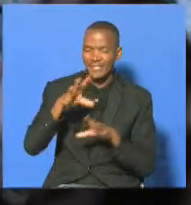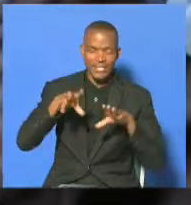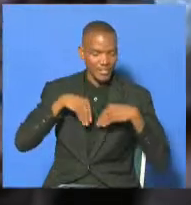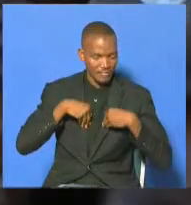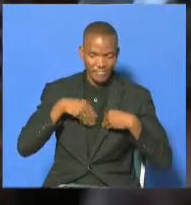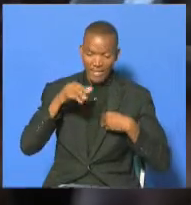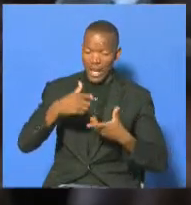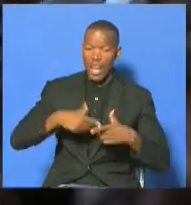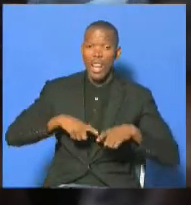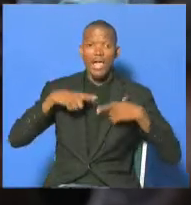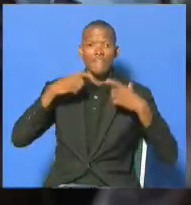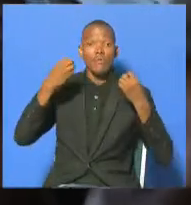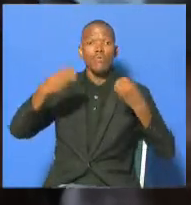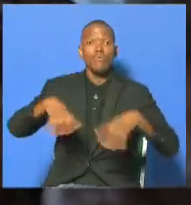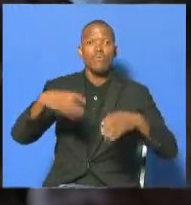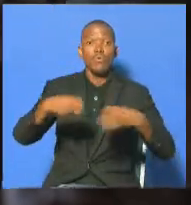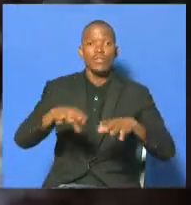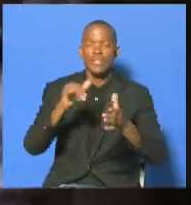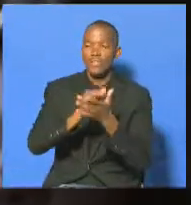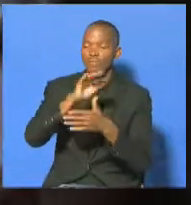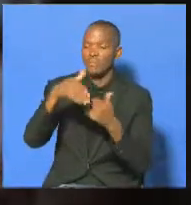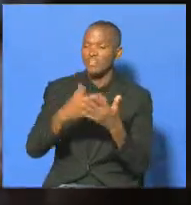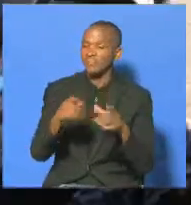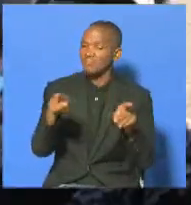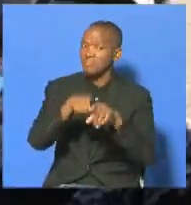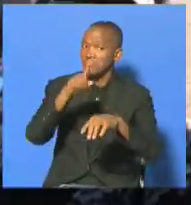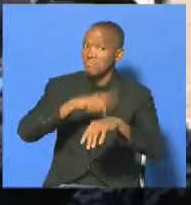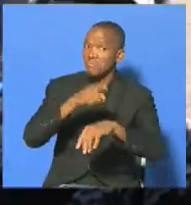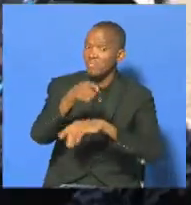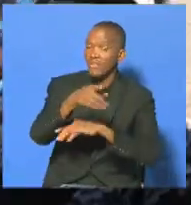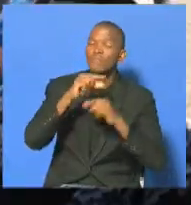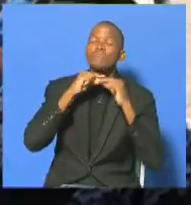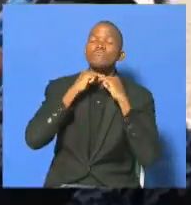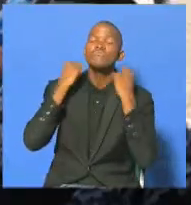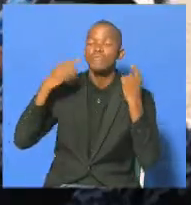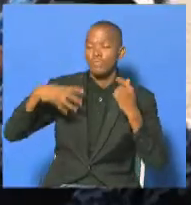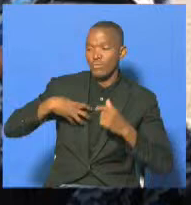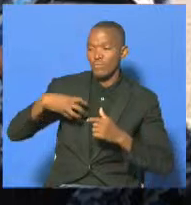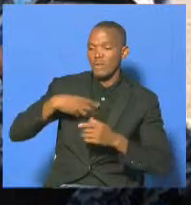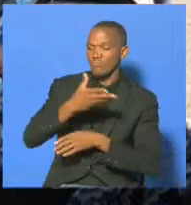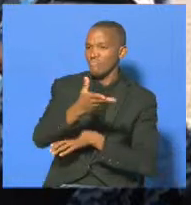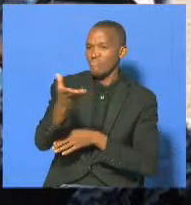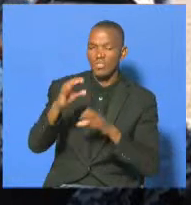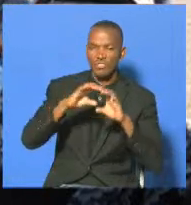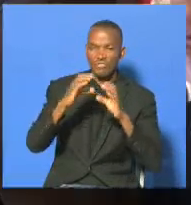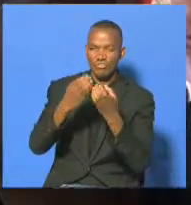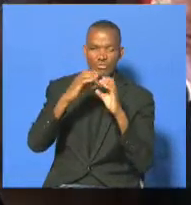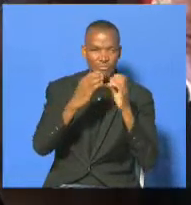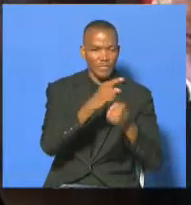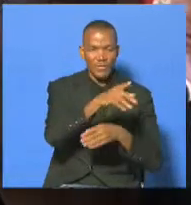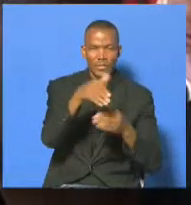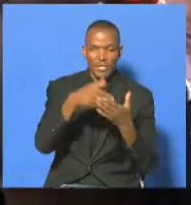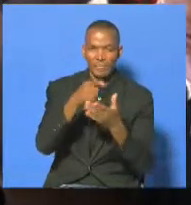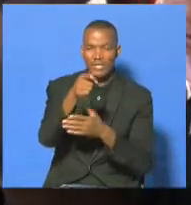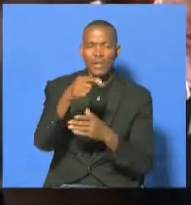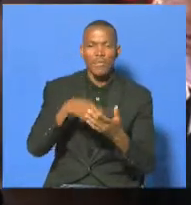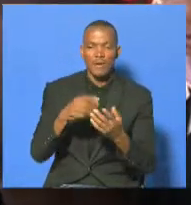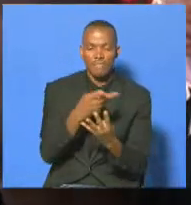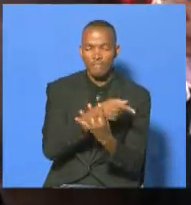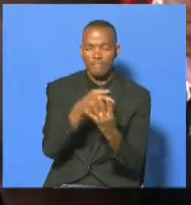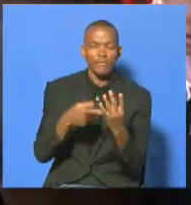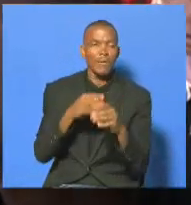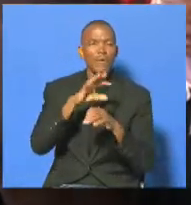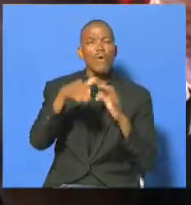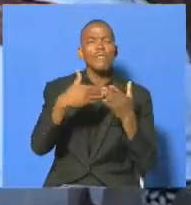lives at that magnitude or at the same time. Female pastors from different church denominations took it to the fore in consoling the families